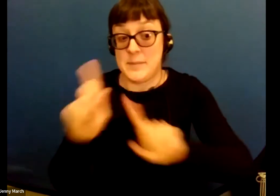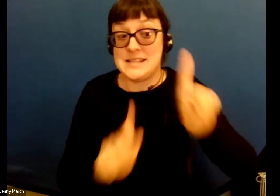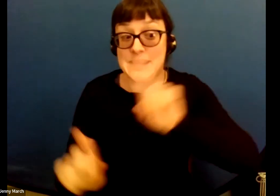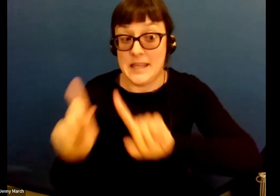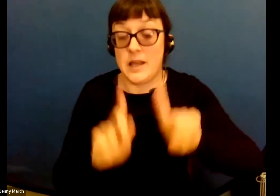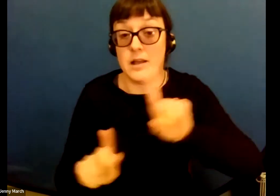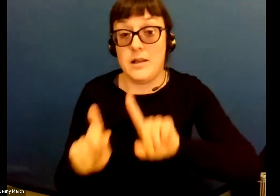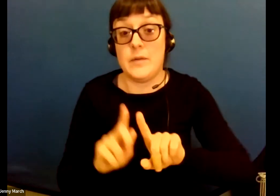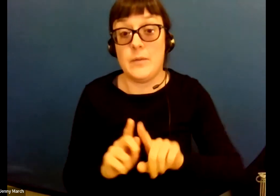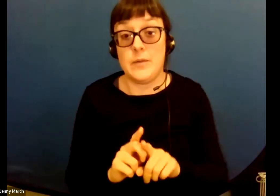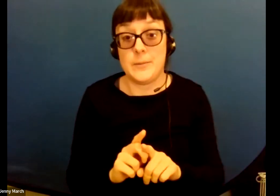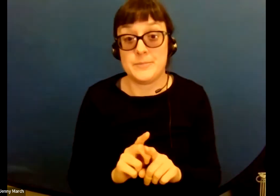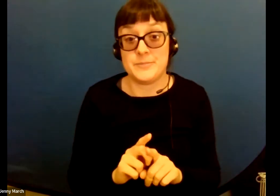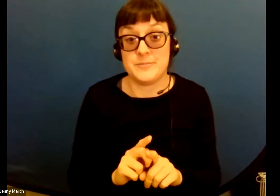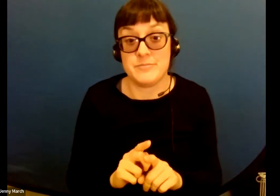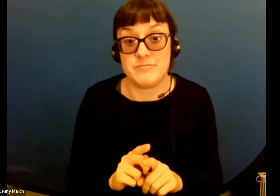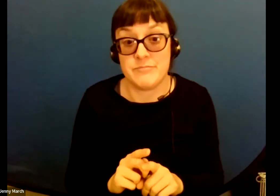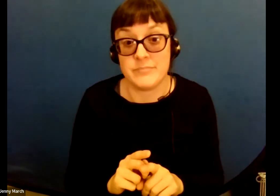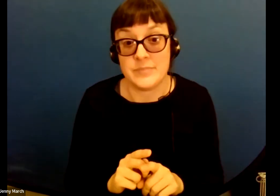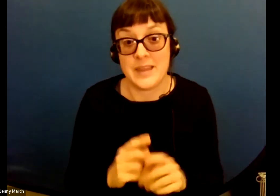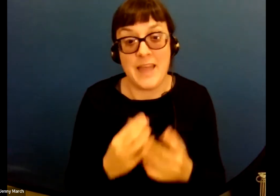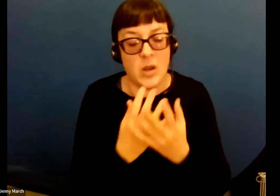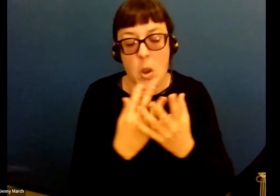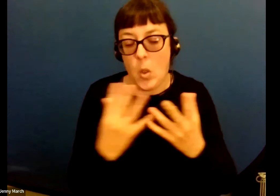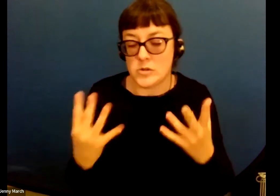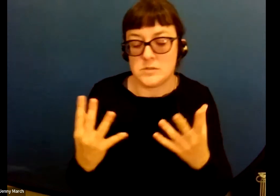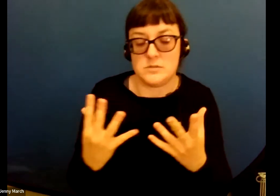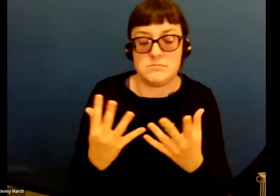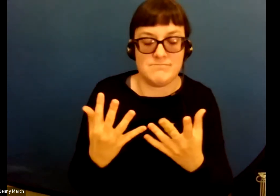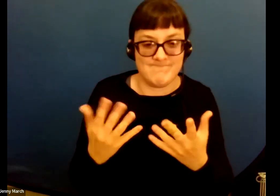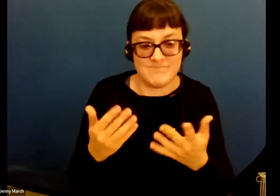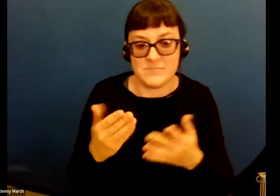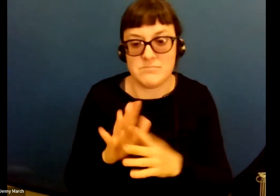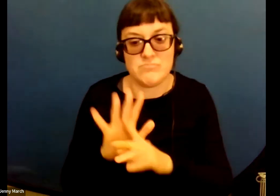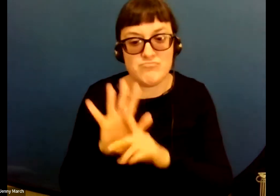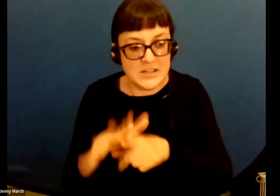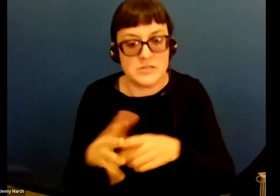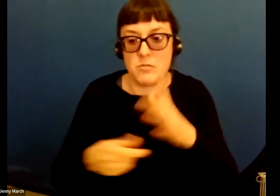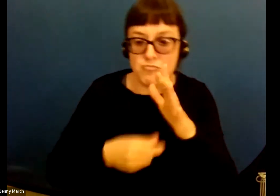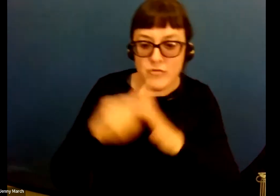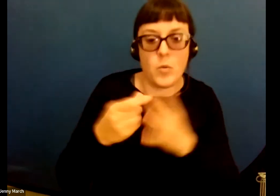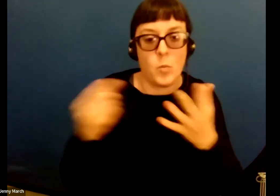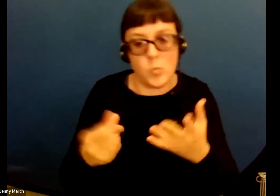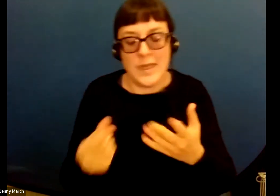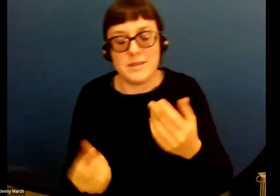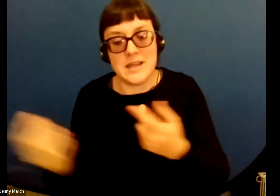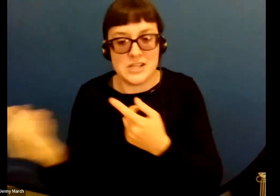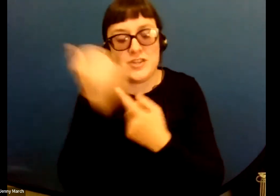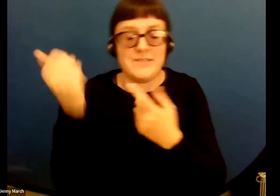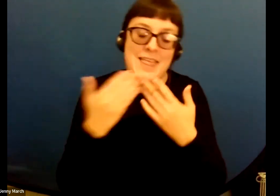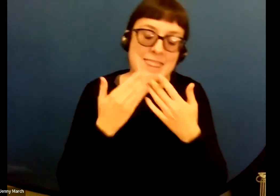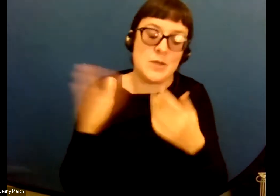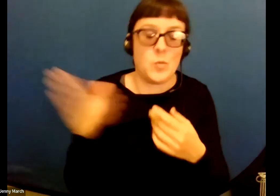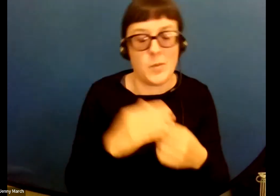the great amount of pressure and improvement that will help deliver. Thank you everyone. Take care.